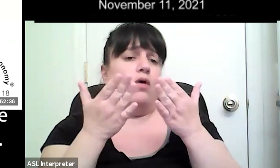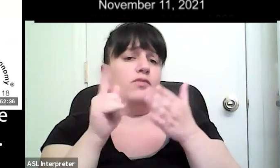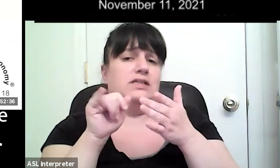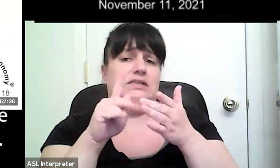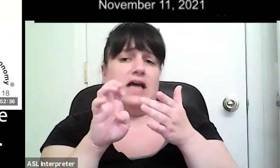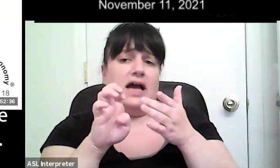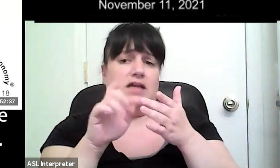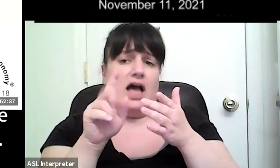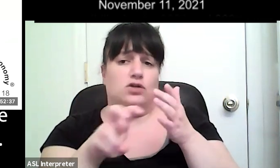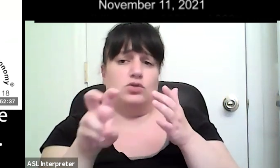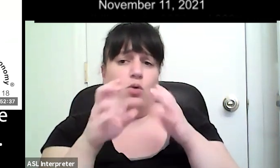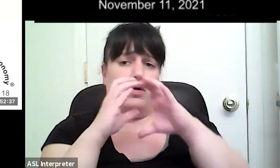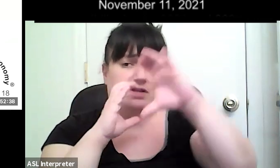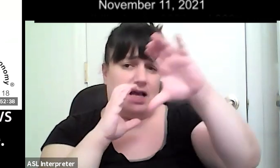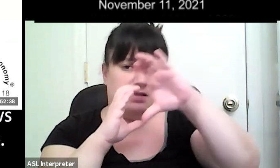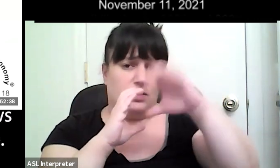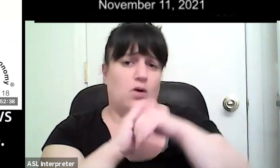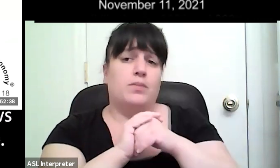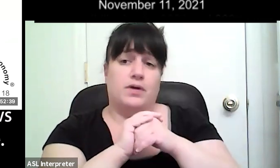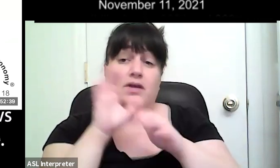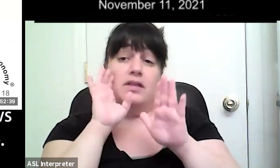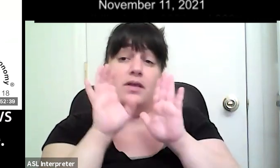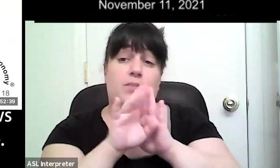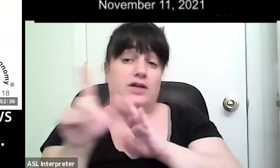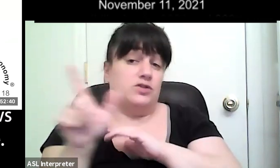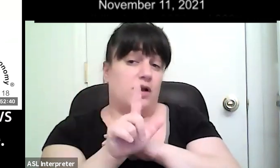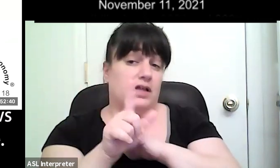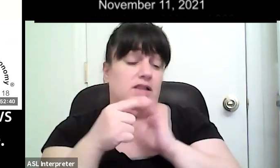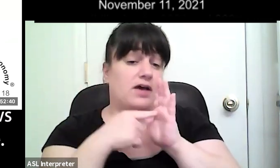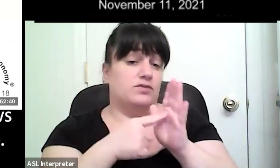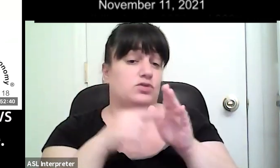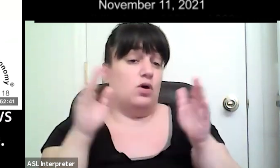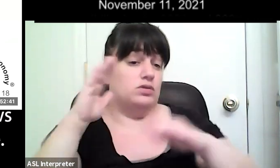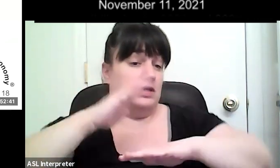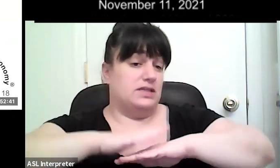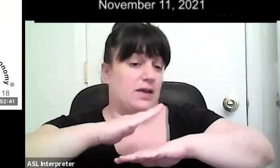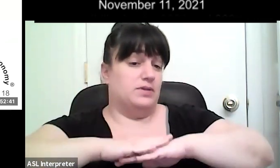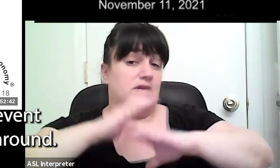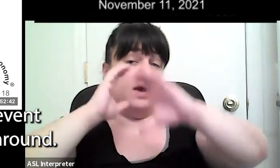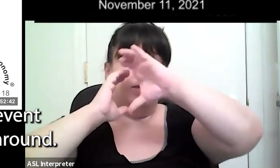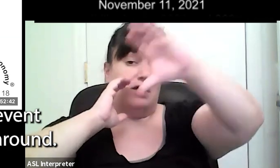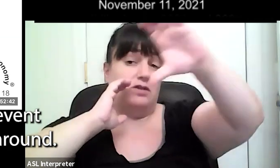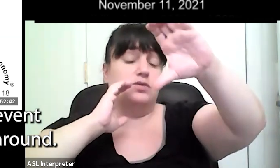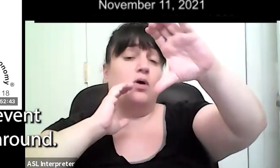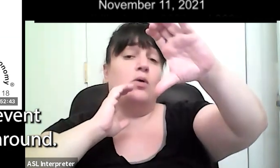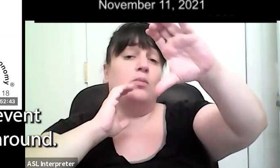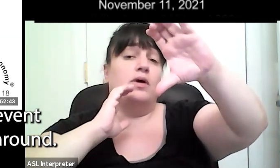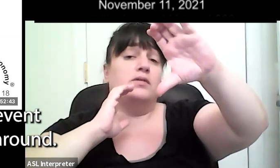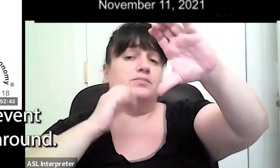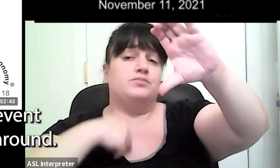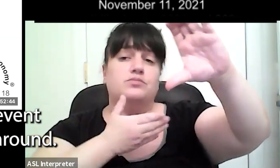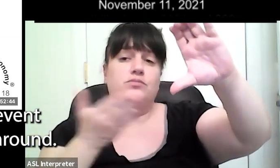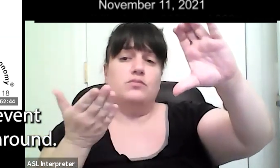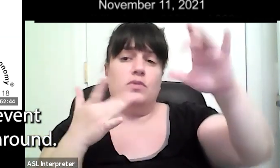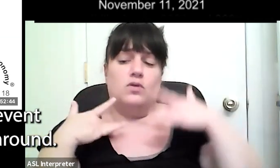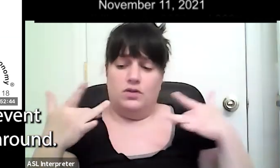of a telescope? The picture on the left shows a small tabletop telescope. This telescope I brought to an